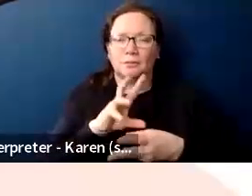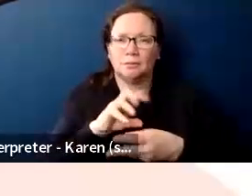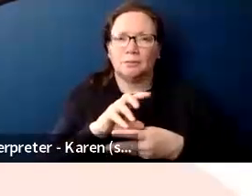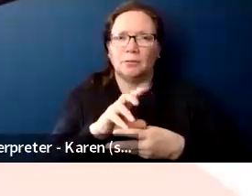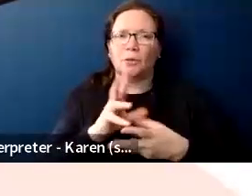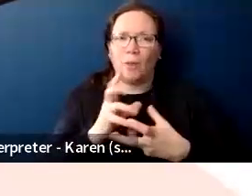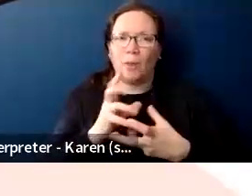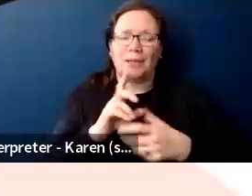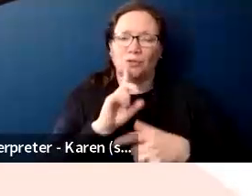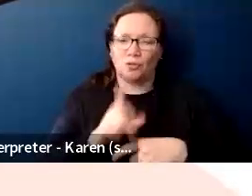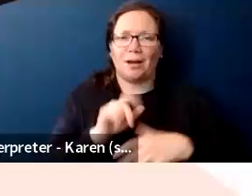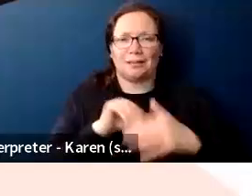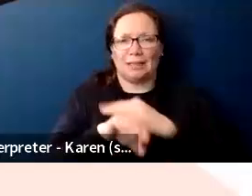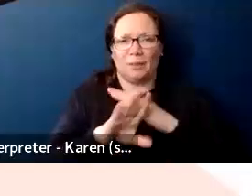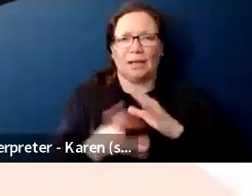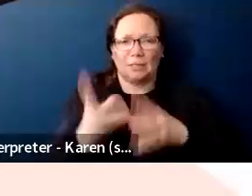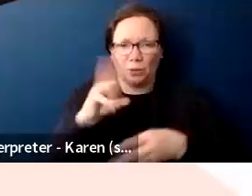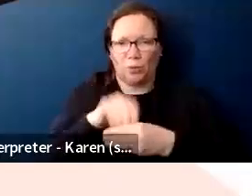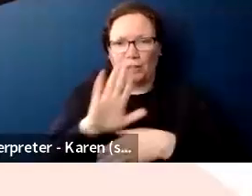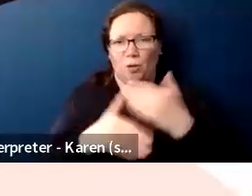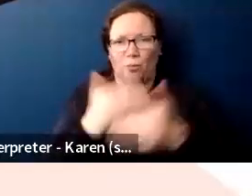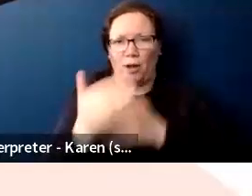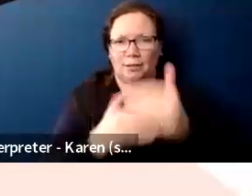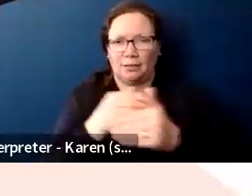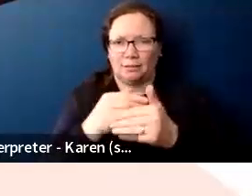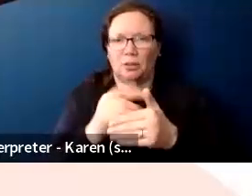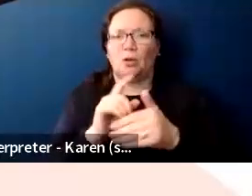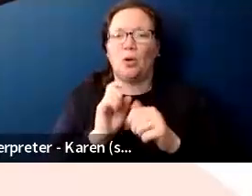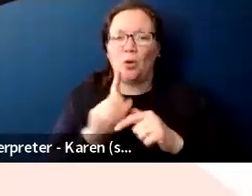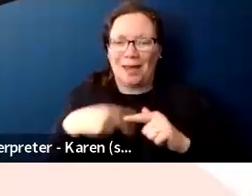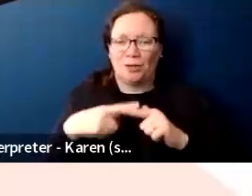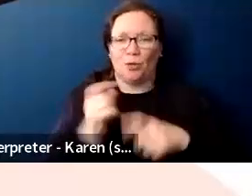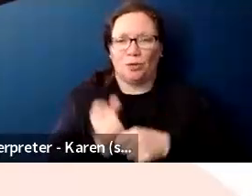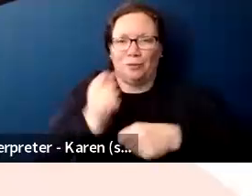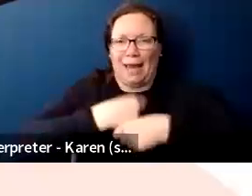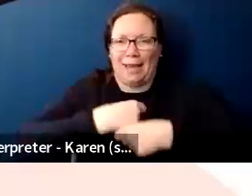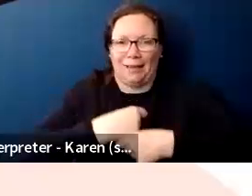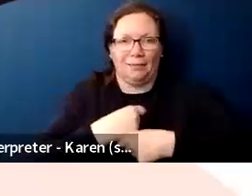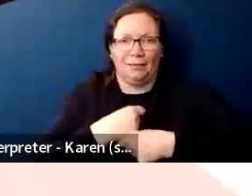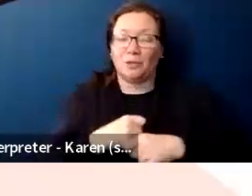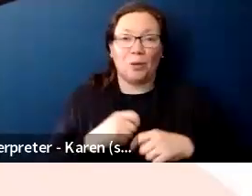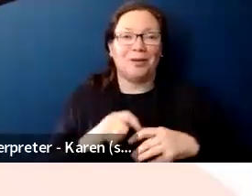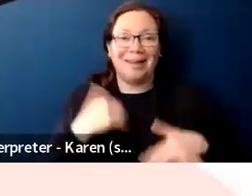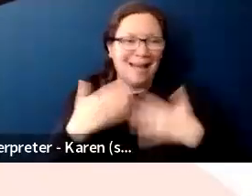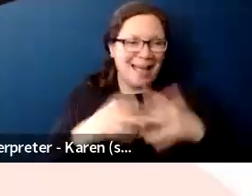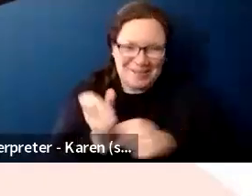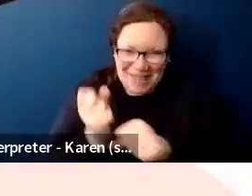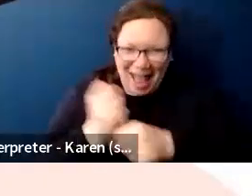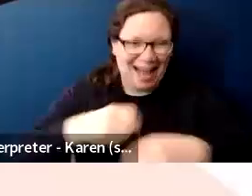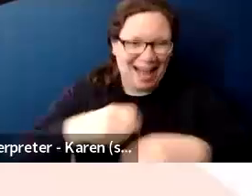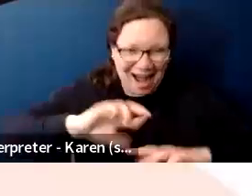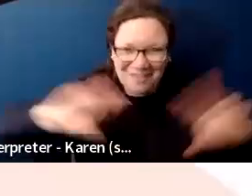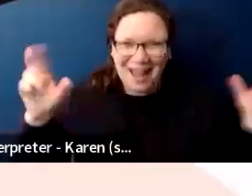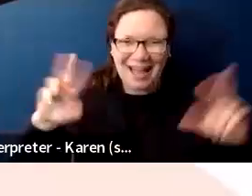creating content. Adding it in the thinking about it as early in the process in planning is really critical. So you don't have to go